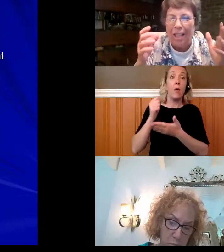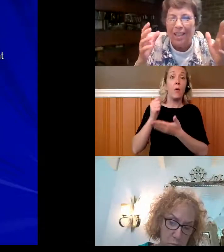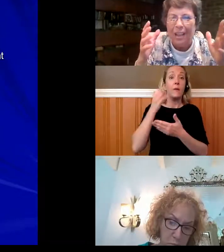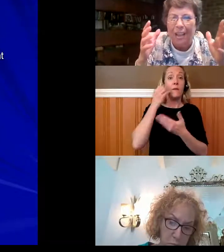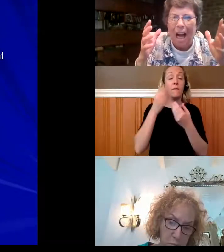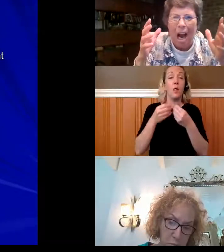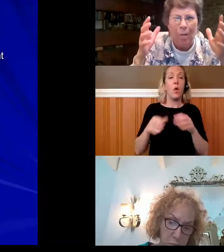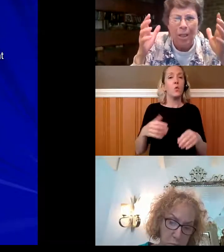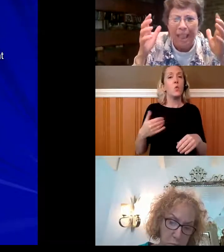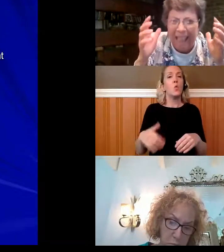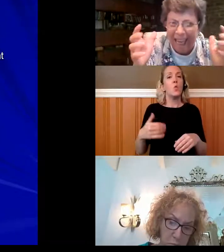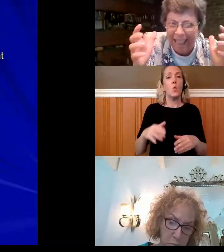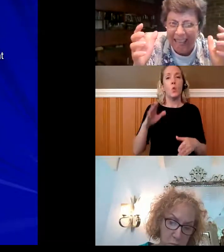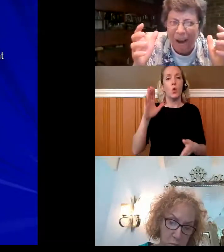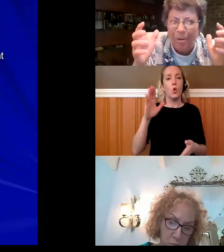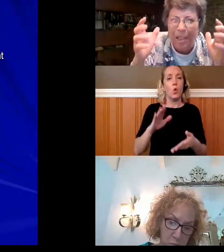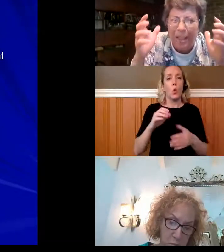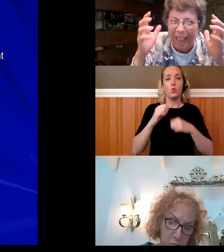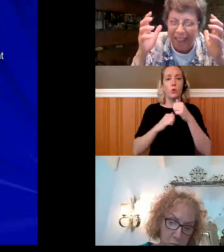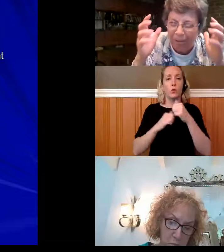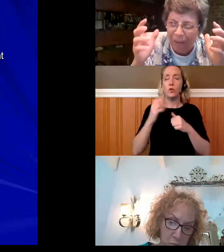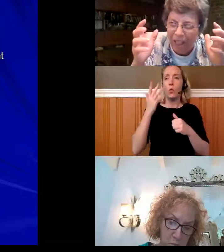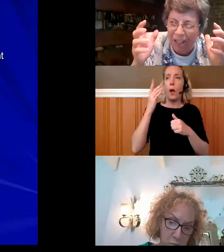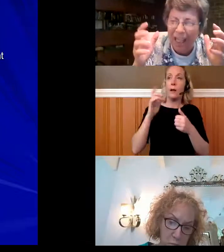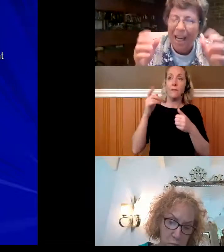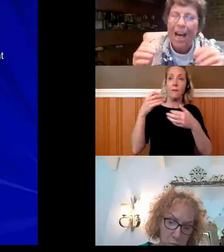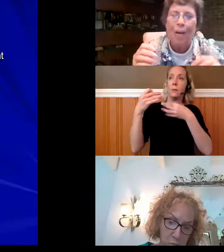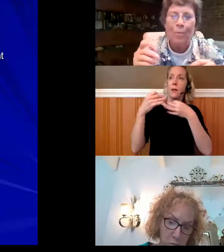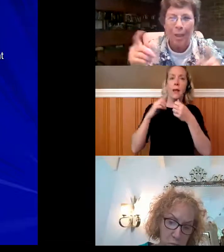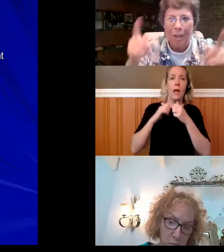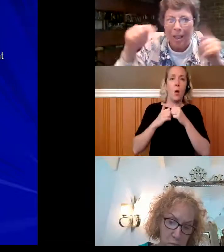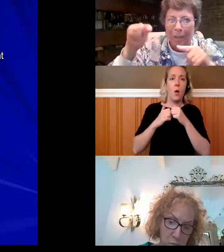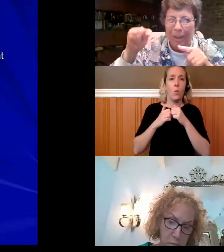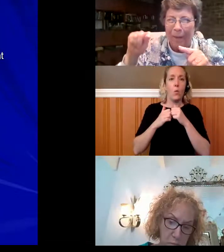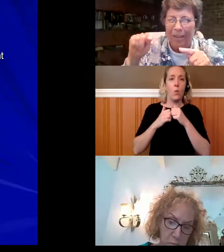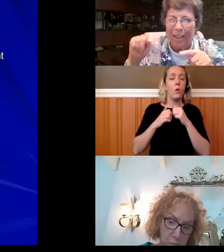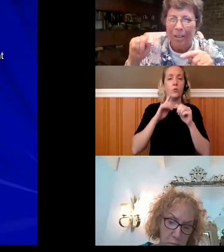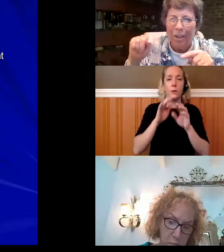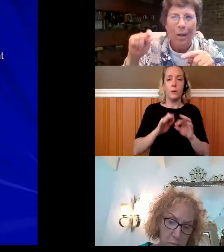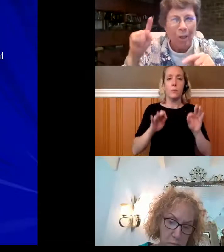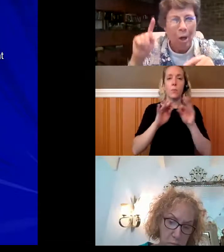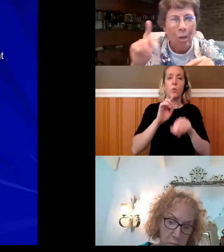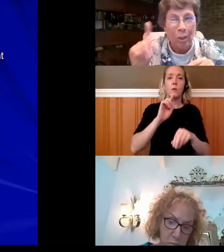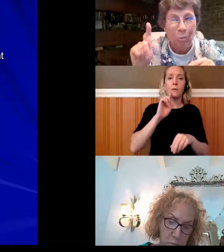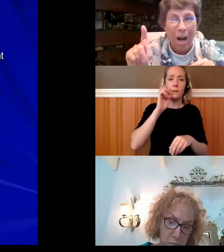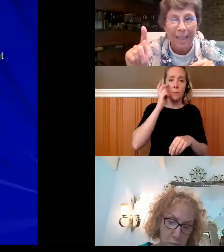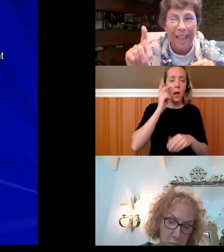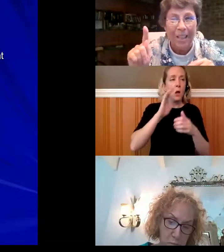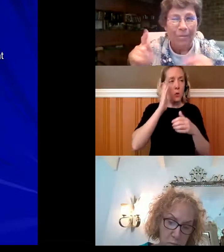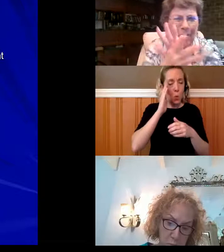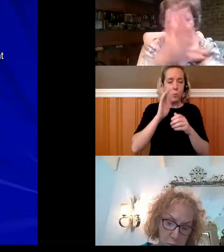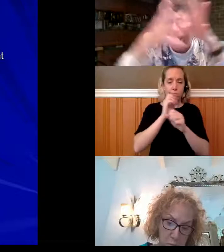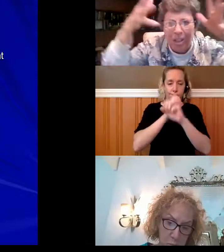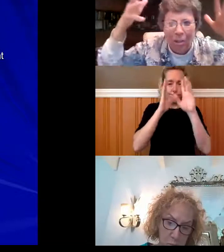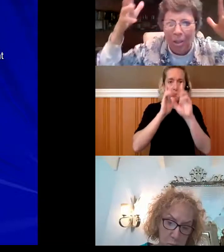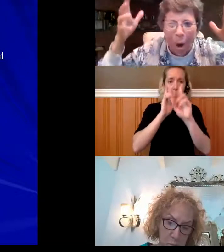the information? We're going to talk a little bit about, you have to know what you want. It's a very loose, open, blah, blah. Well, I'll just go